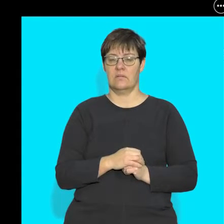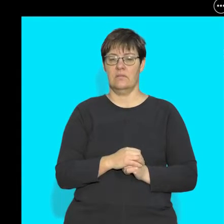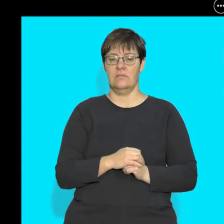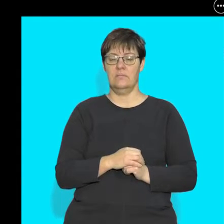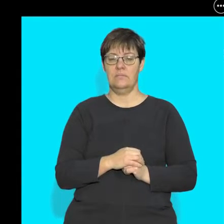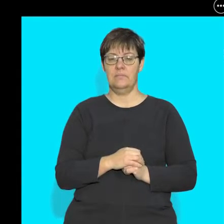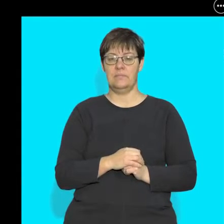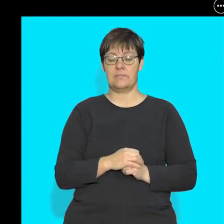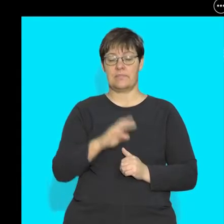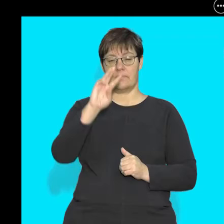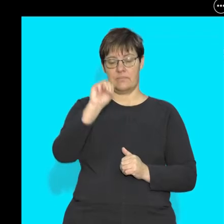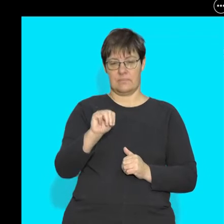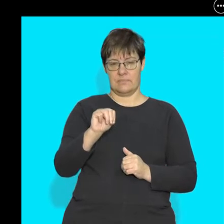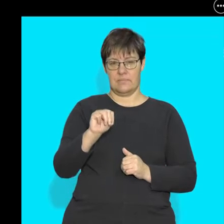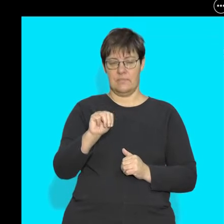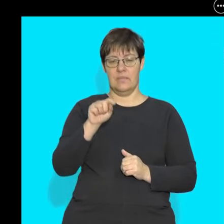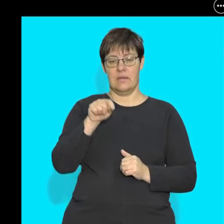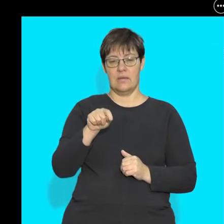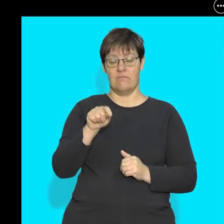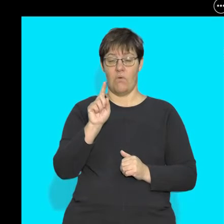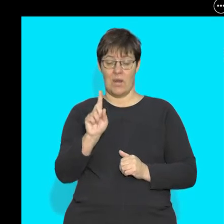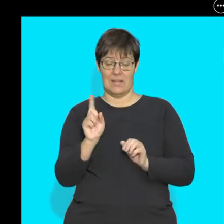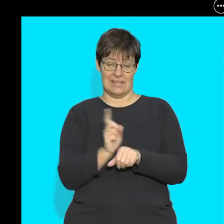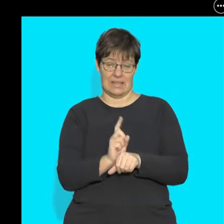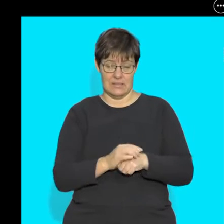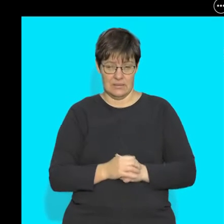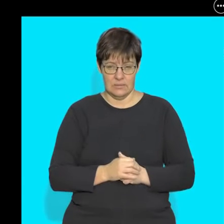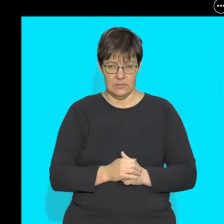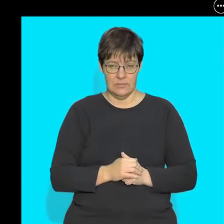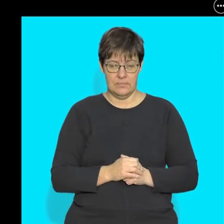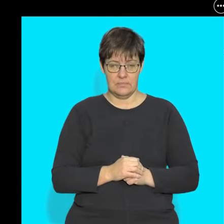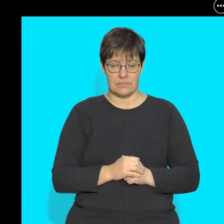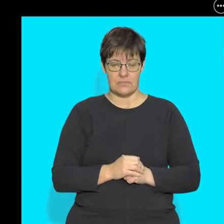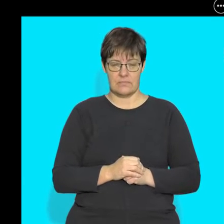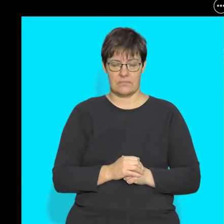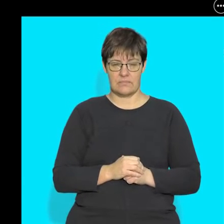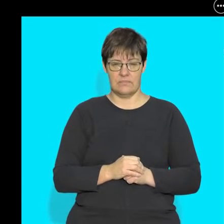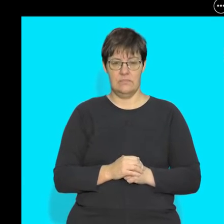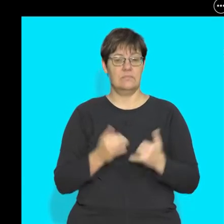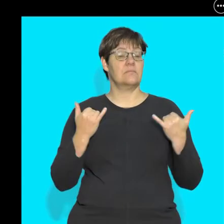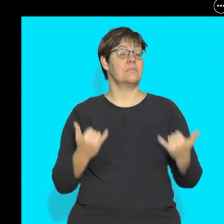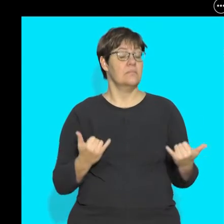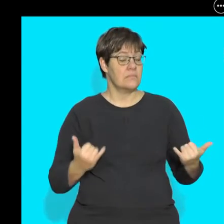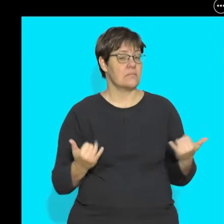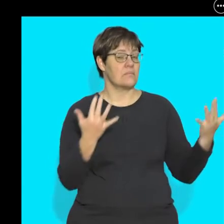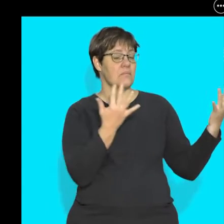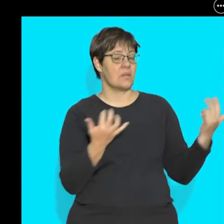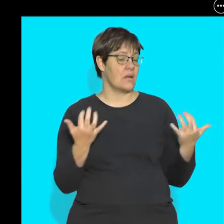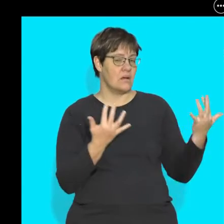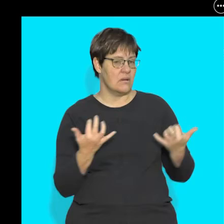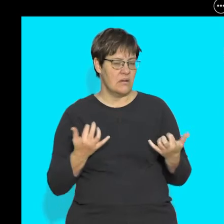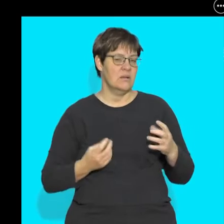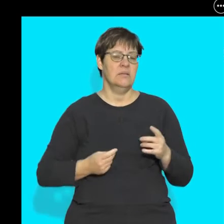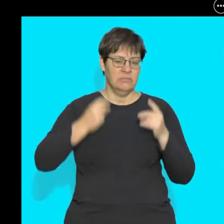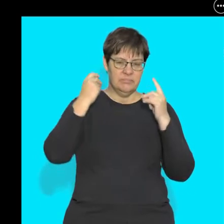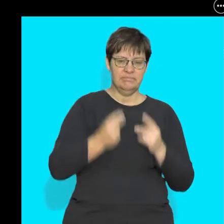24 meters per second. At the moment, I have calculated an